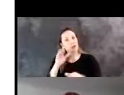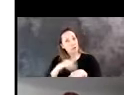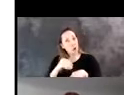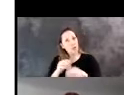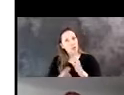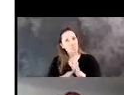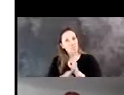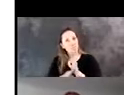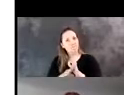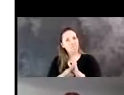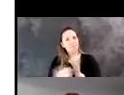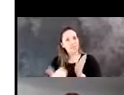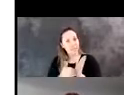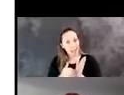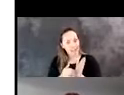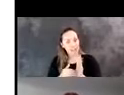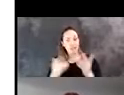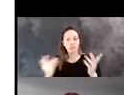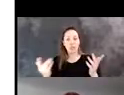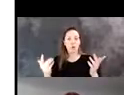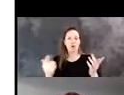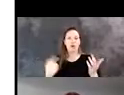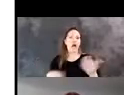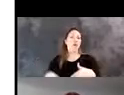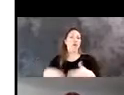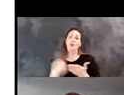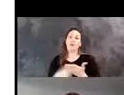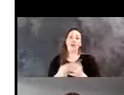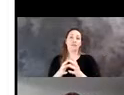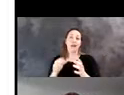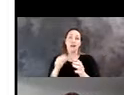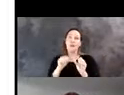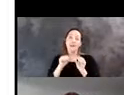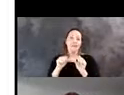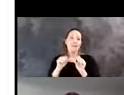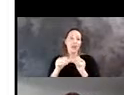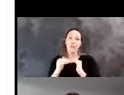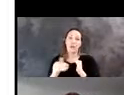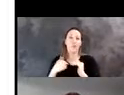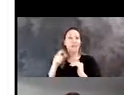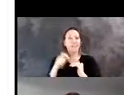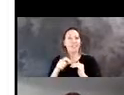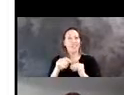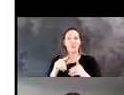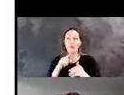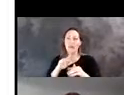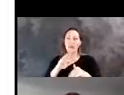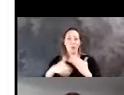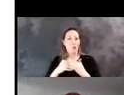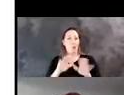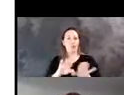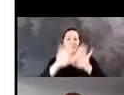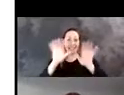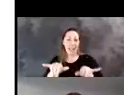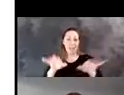we just stopped for a little while, and it was not sustainable, and we really need systemic change to solve the climate crisis.